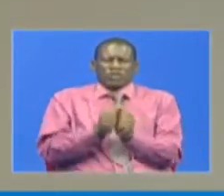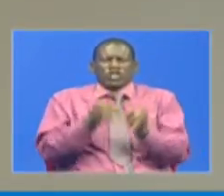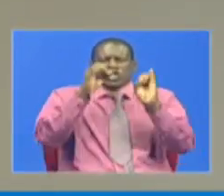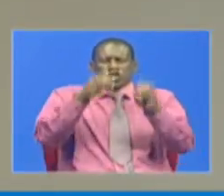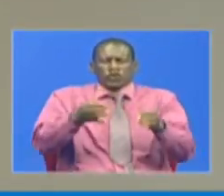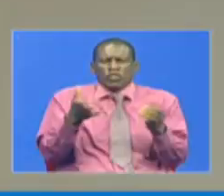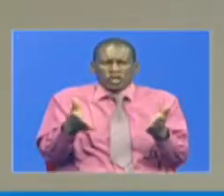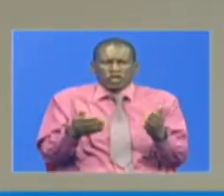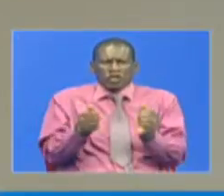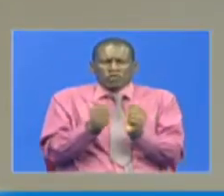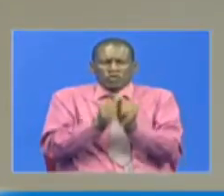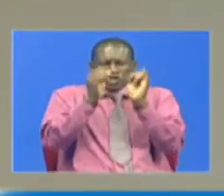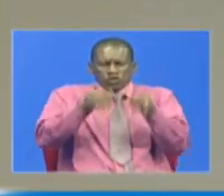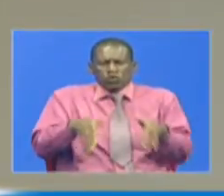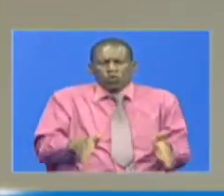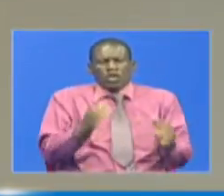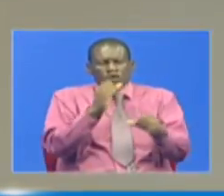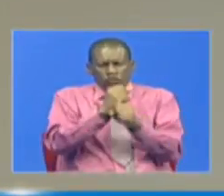with a new way of working?